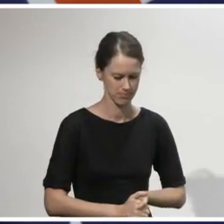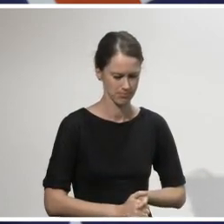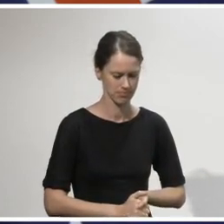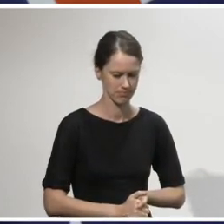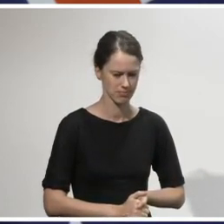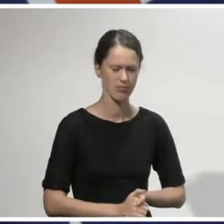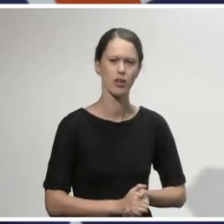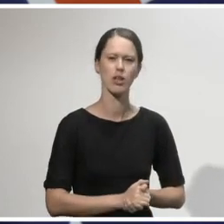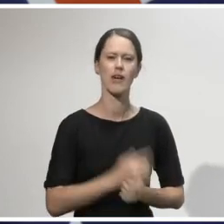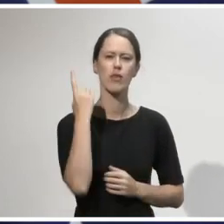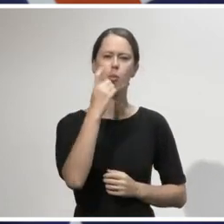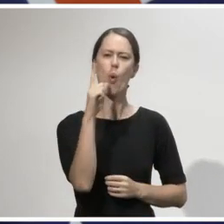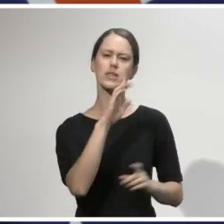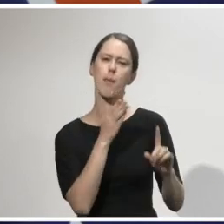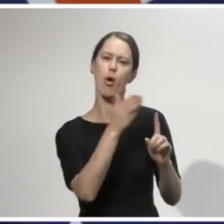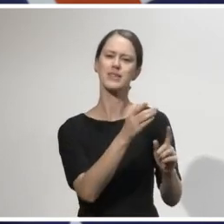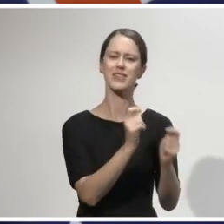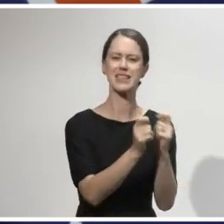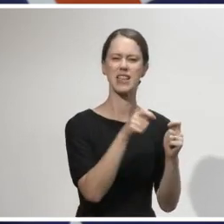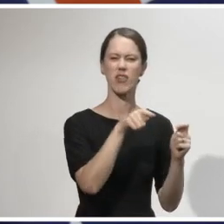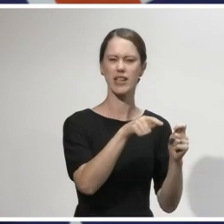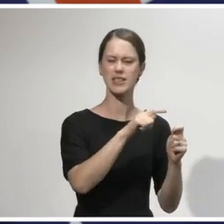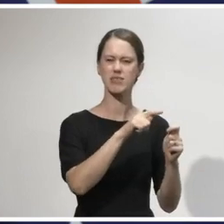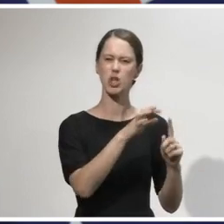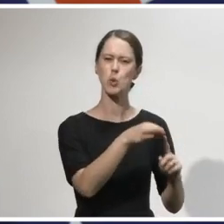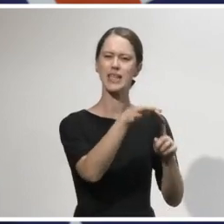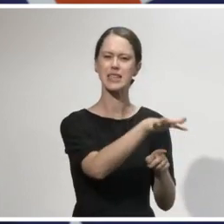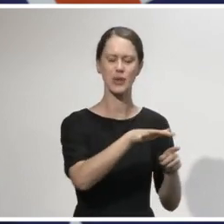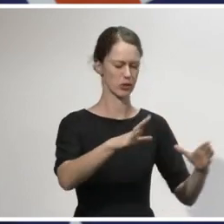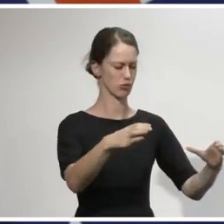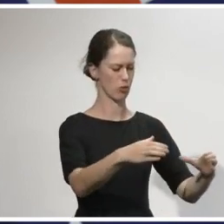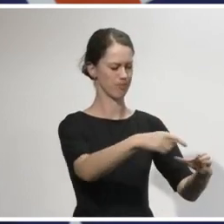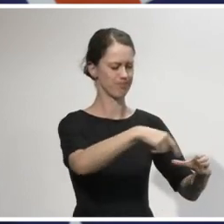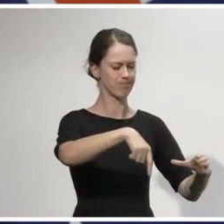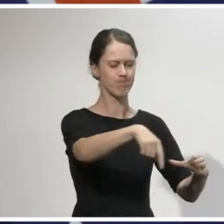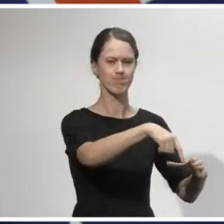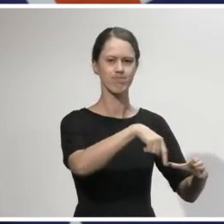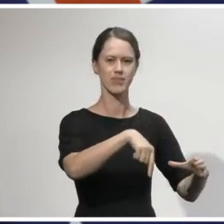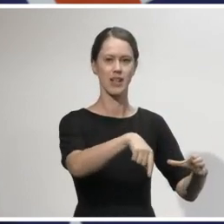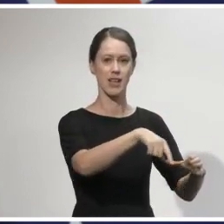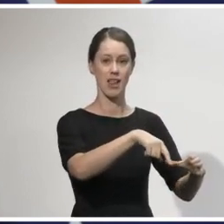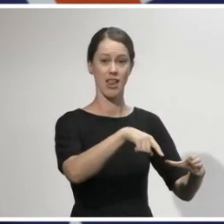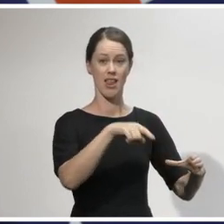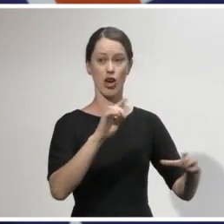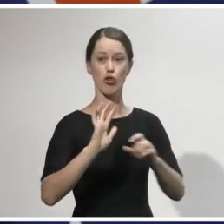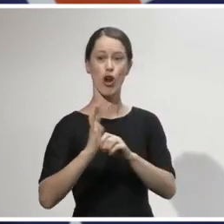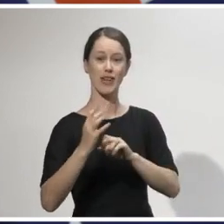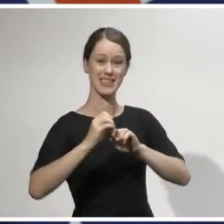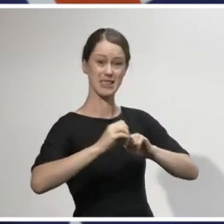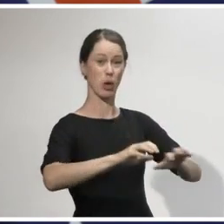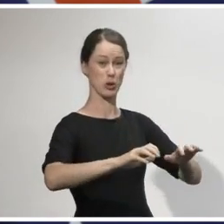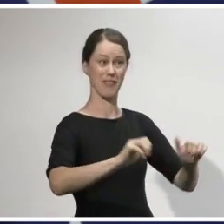consider the purpose of testing in these sorts of situations where you have a group of people who have been exposed to